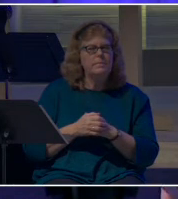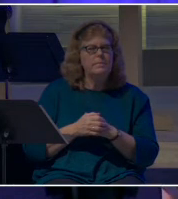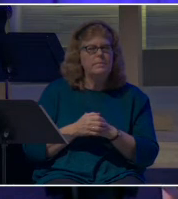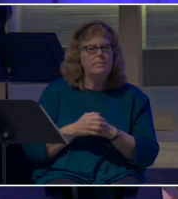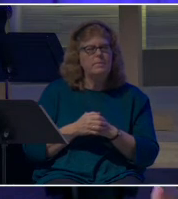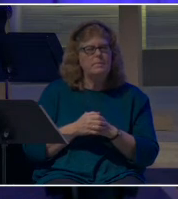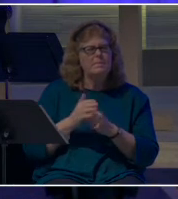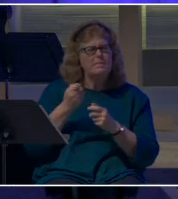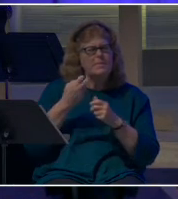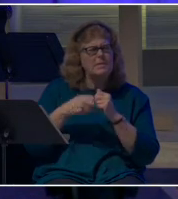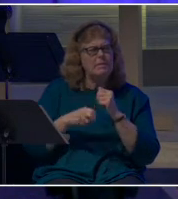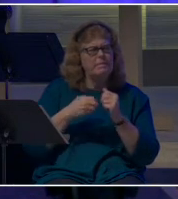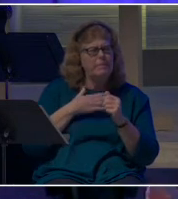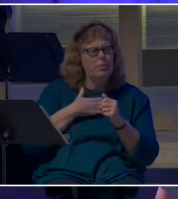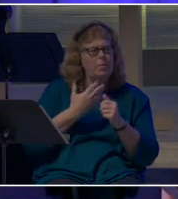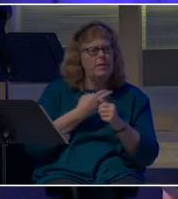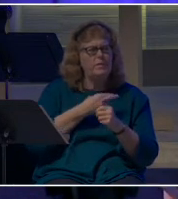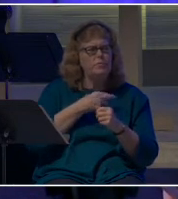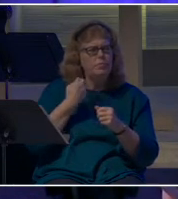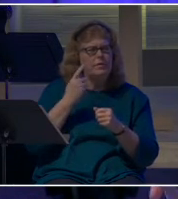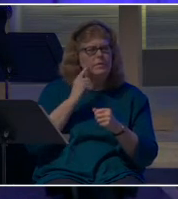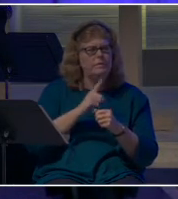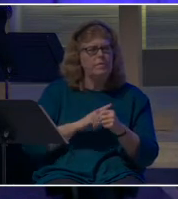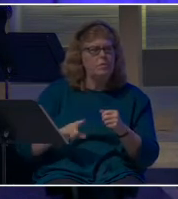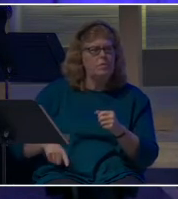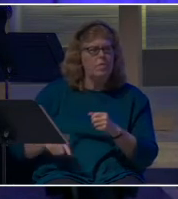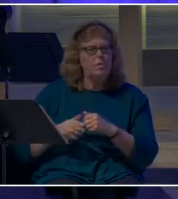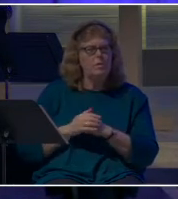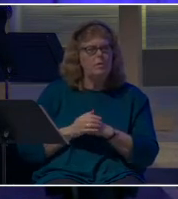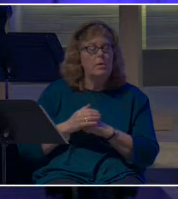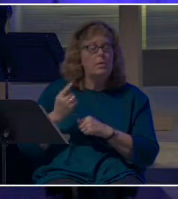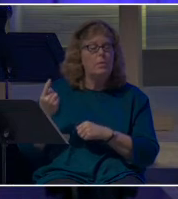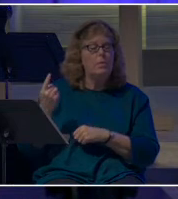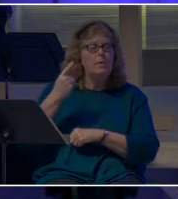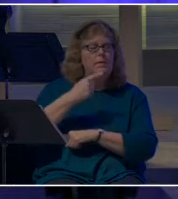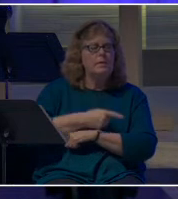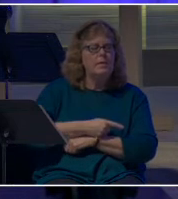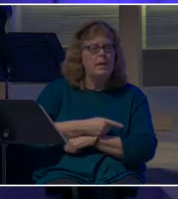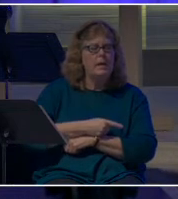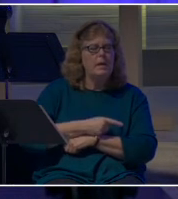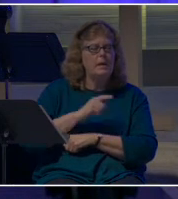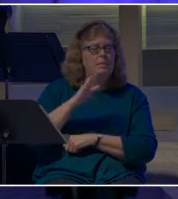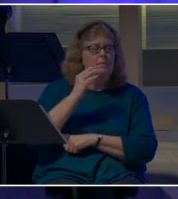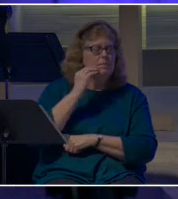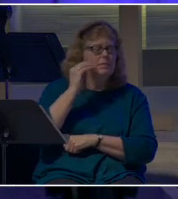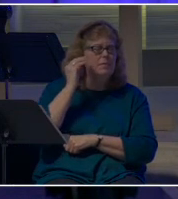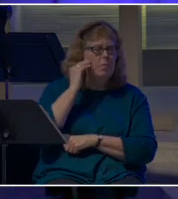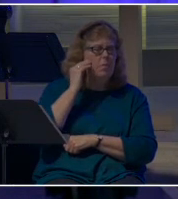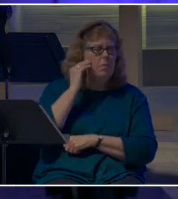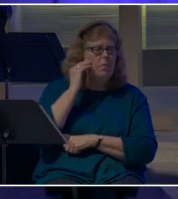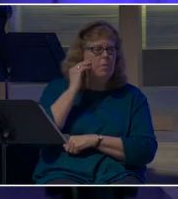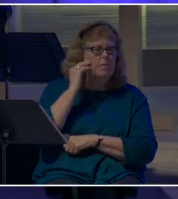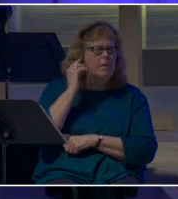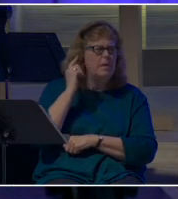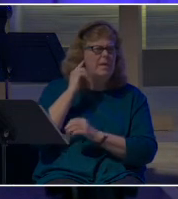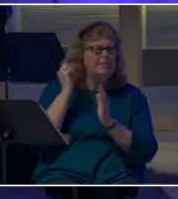brash, willing to take risks for the Lord. And then one day, at his home, he